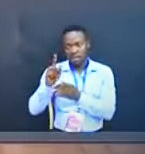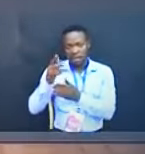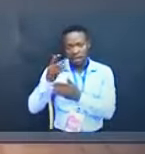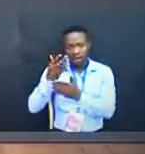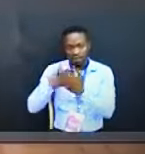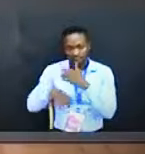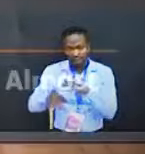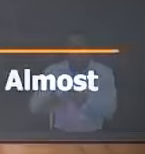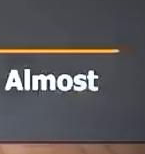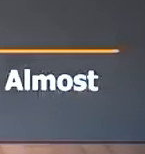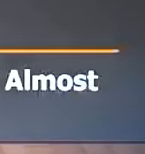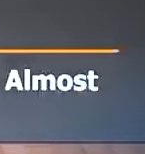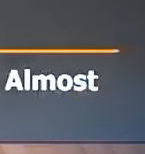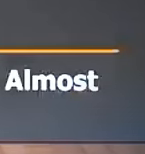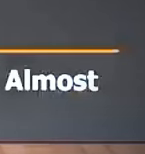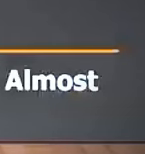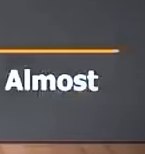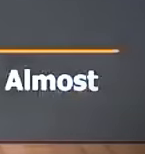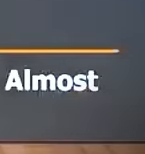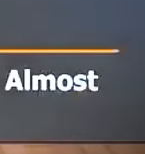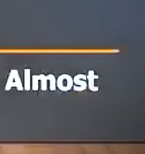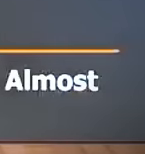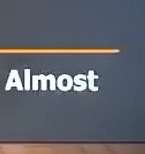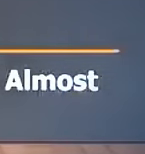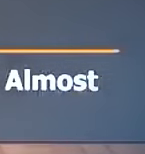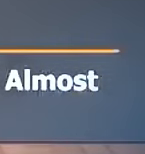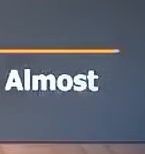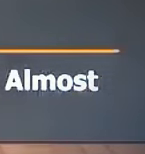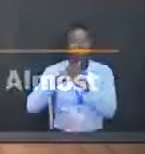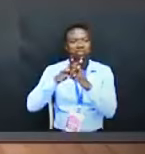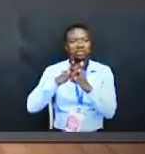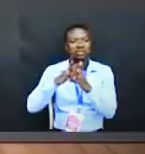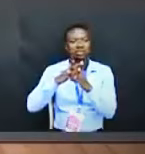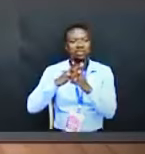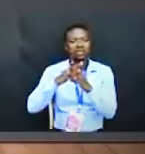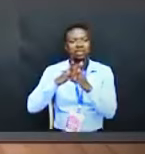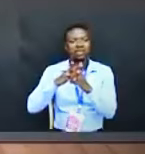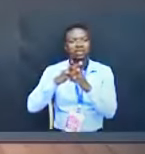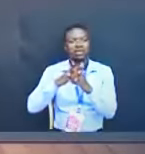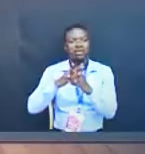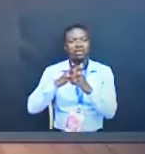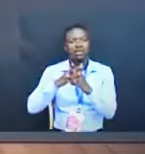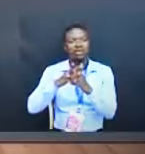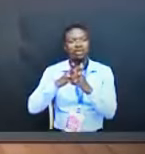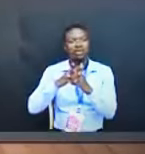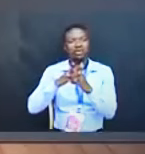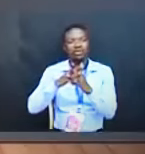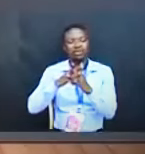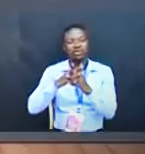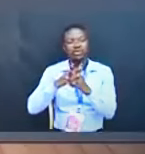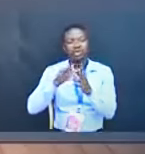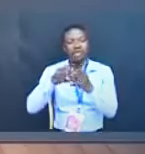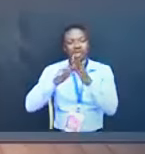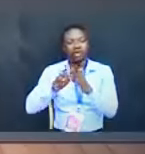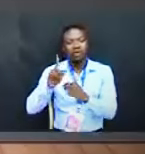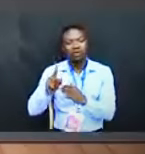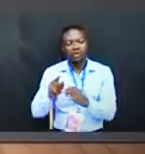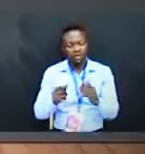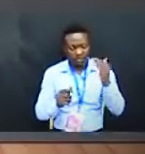they were Americans. 3 U.S. senators. 3